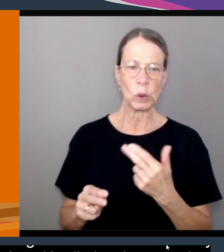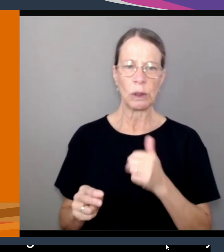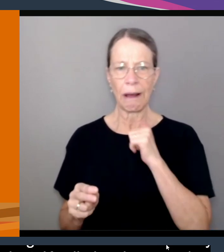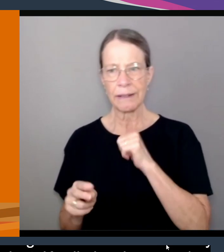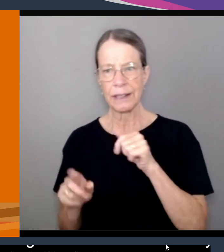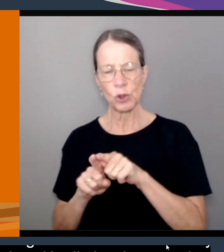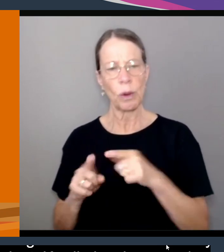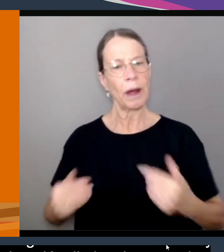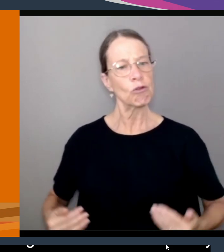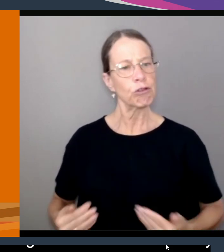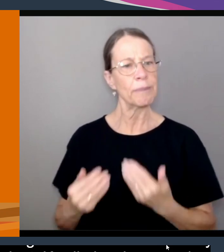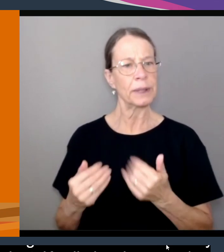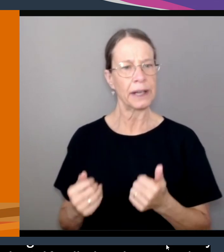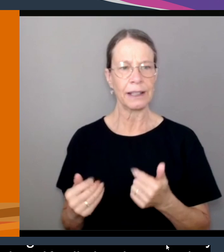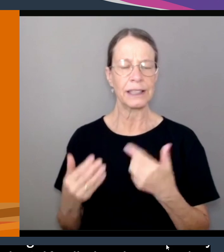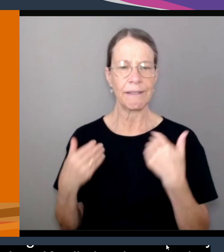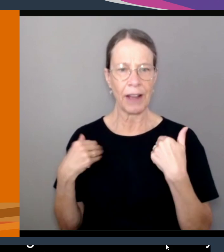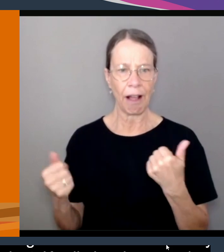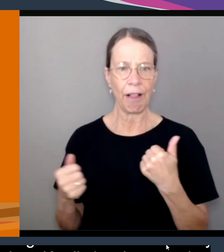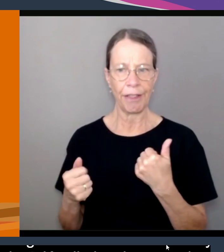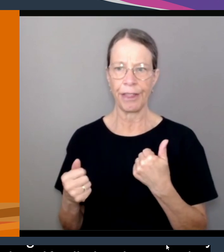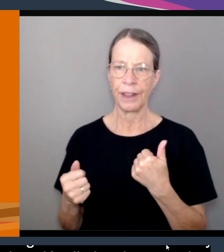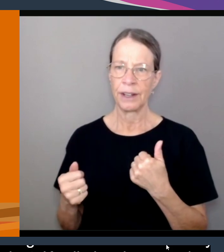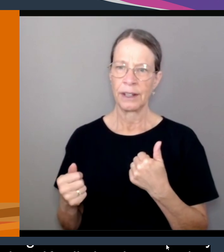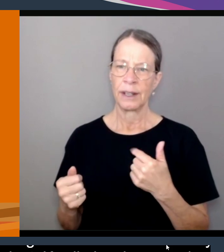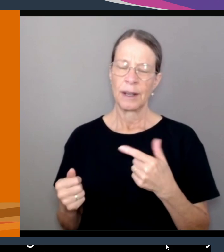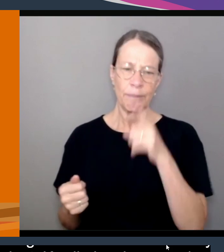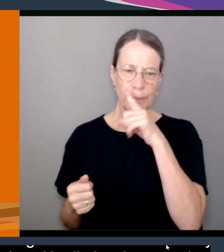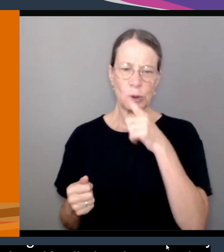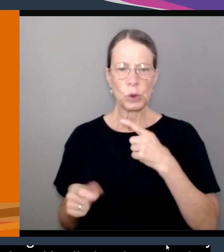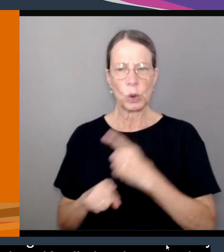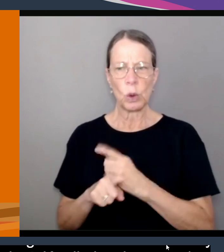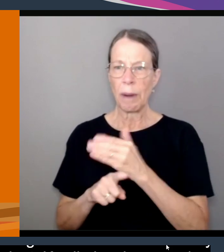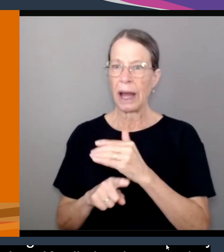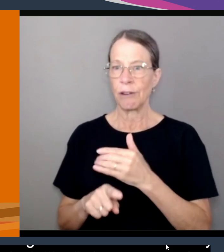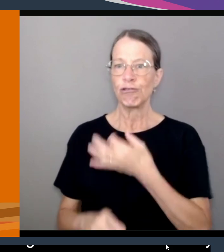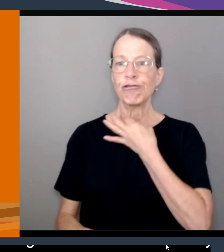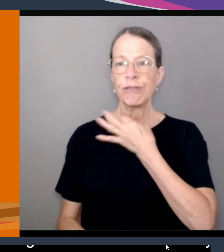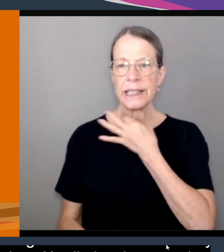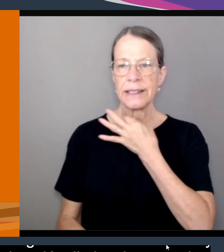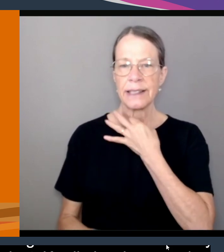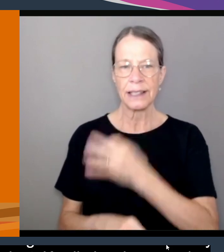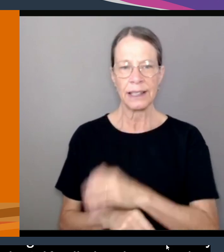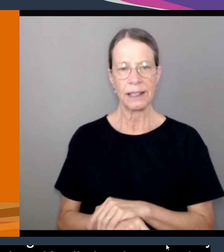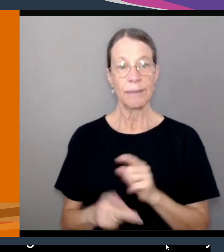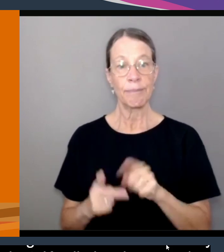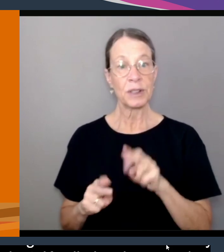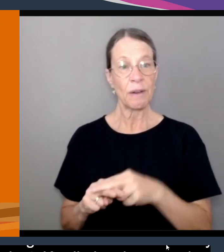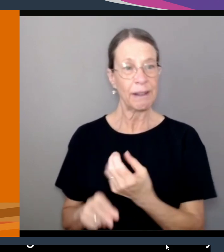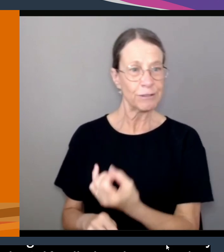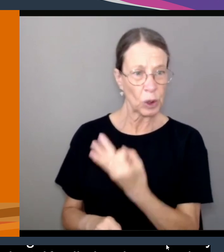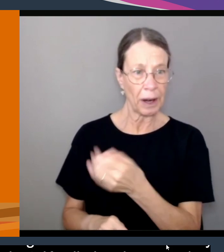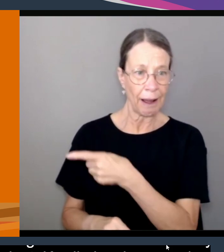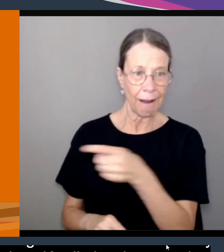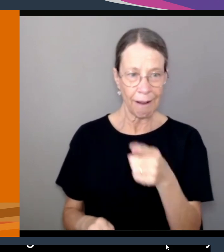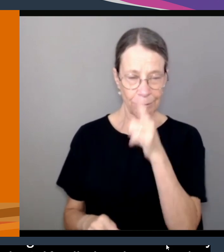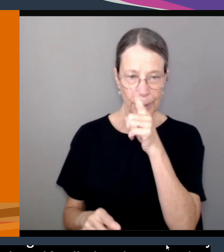And when neurodivergent people aren't involved in the research, it misses what people actually find to be safe, respectful, and inclusive